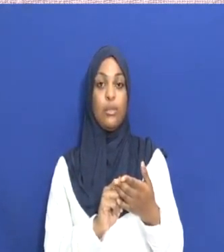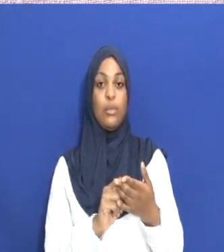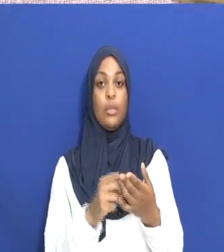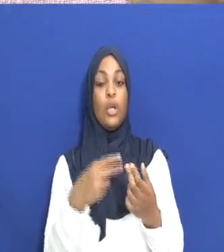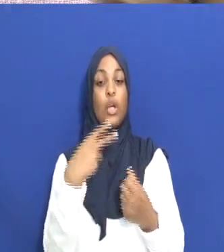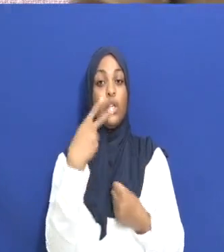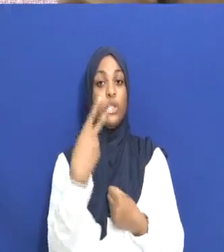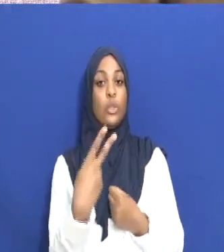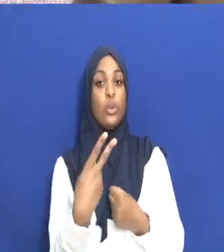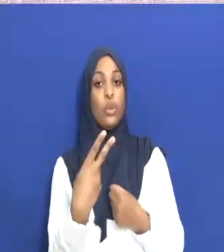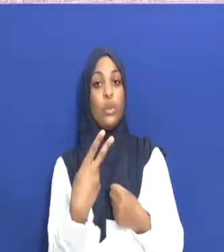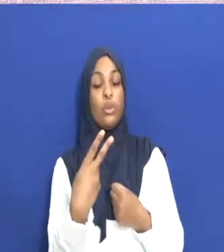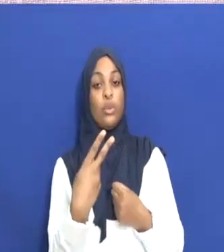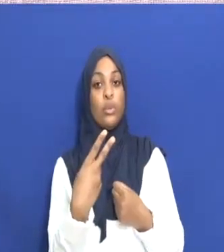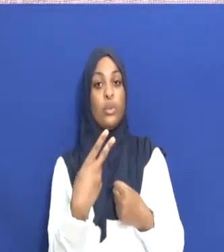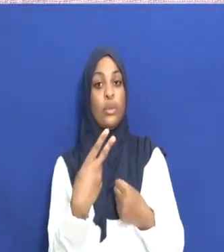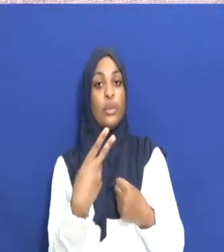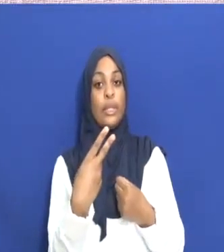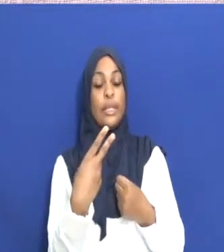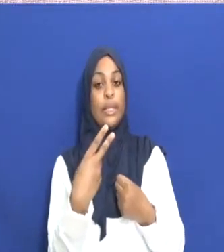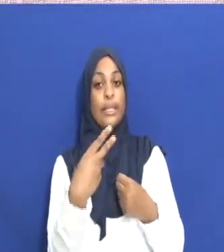multiplies 2 times.